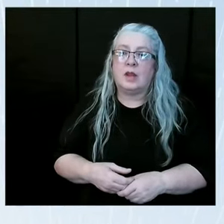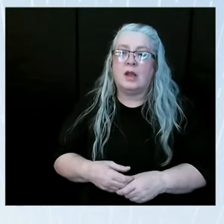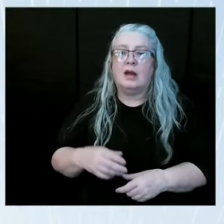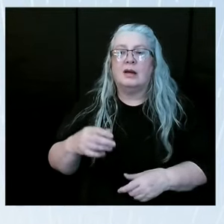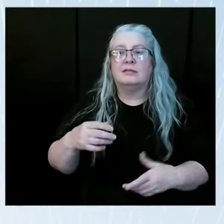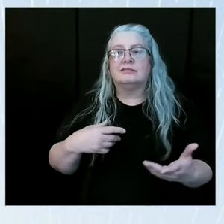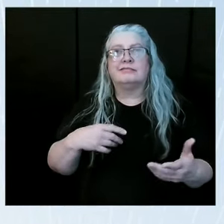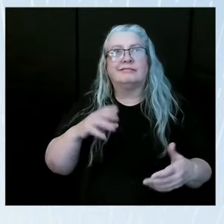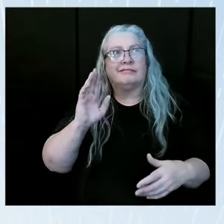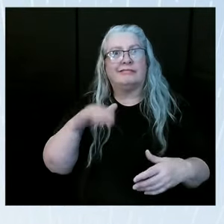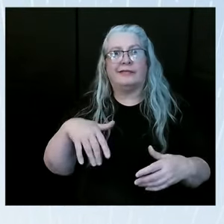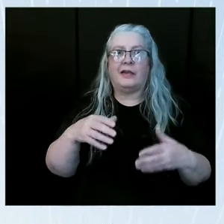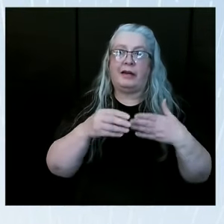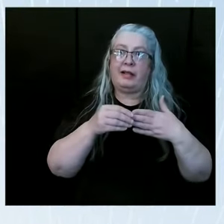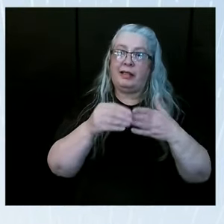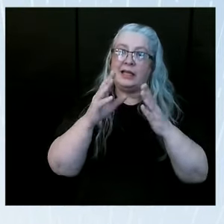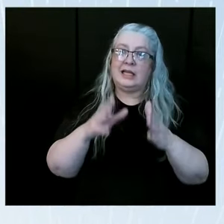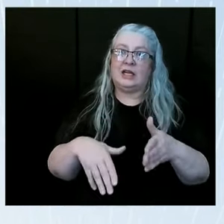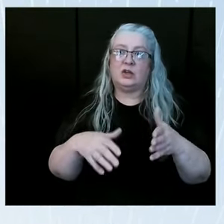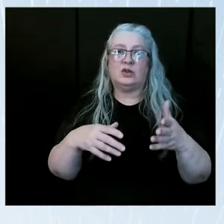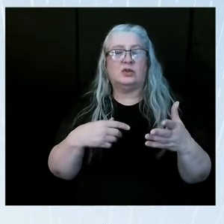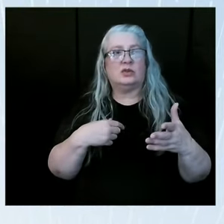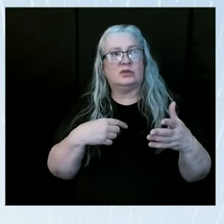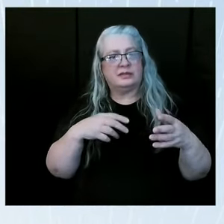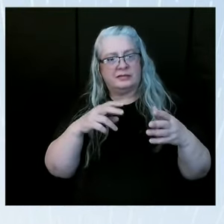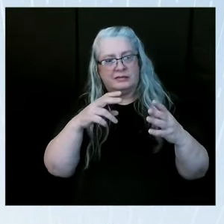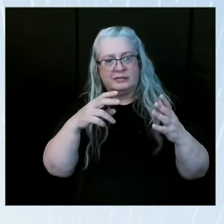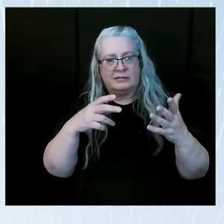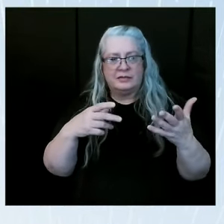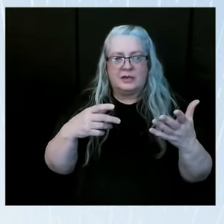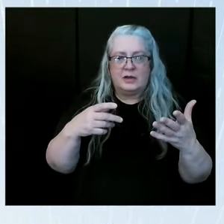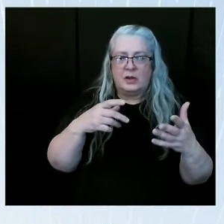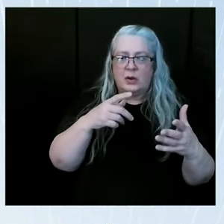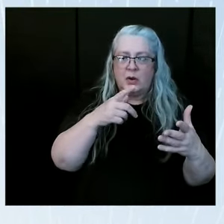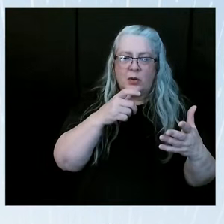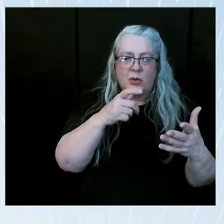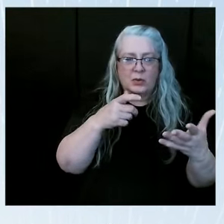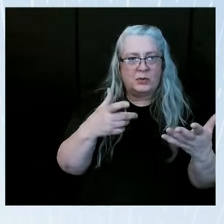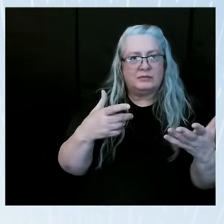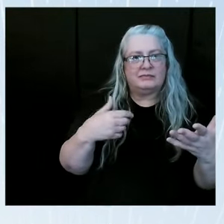A leader is a leader is a leader.